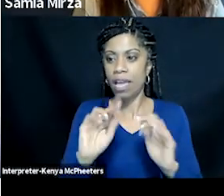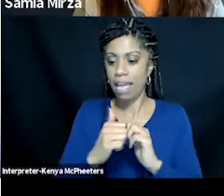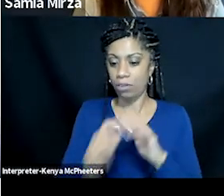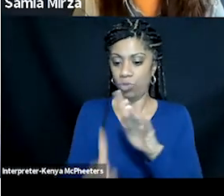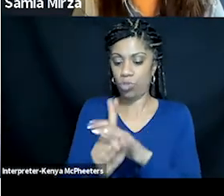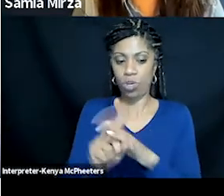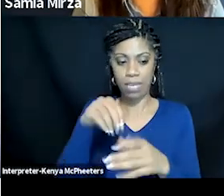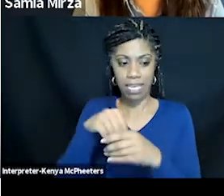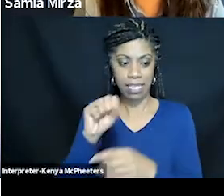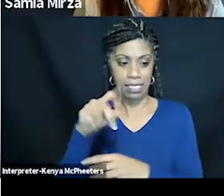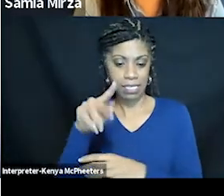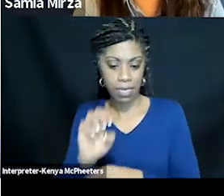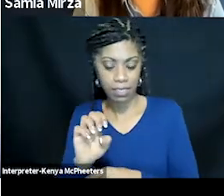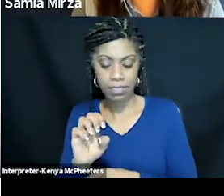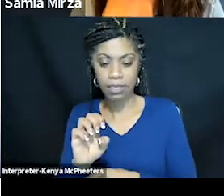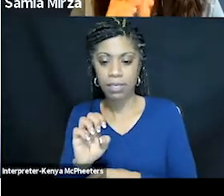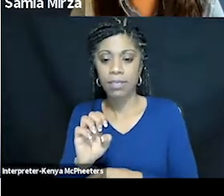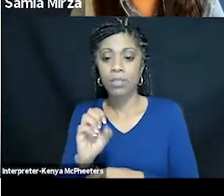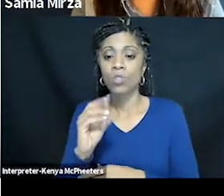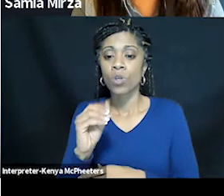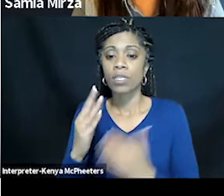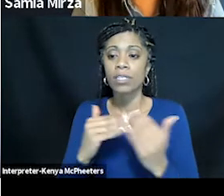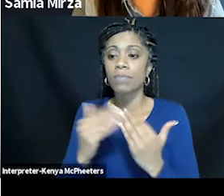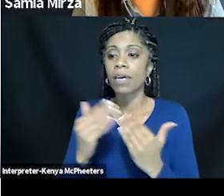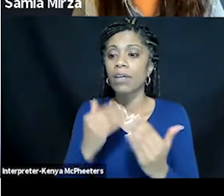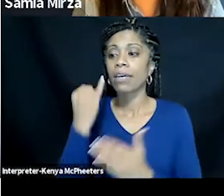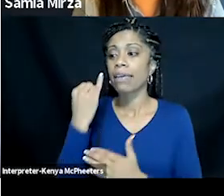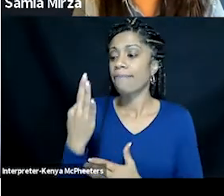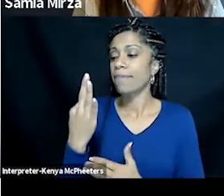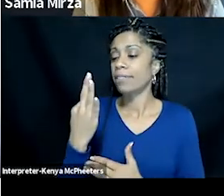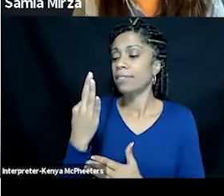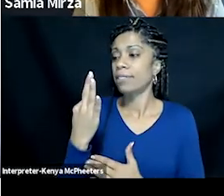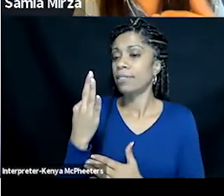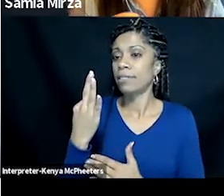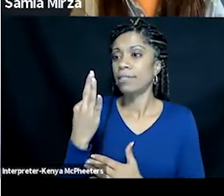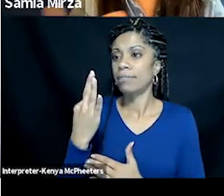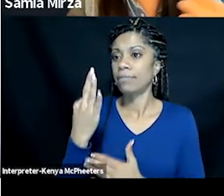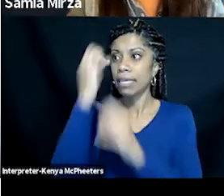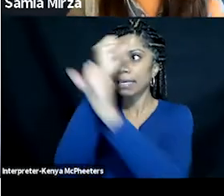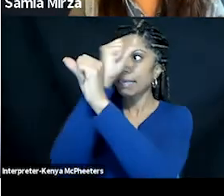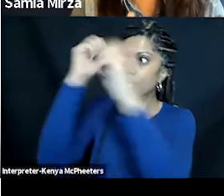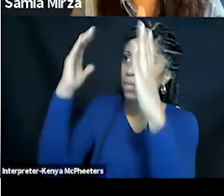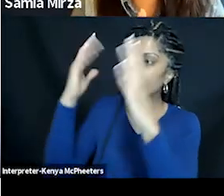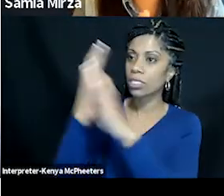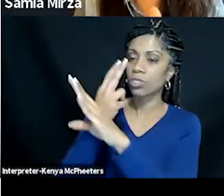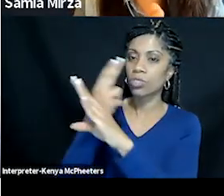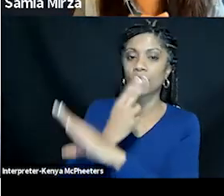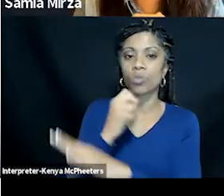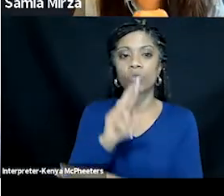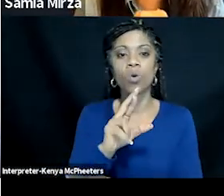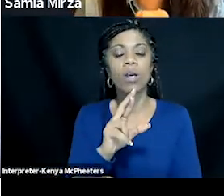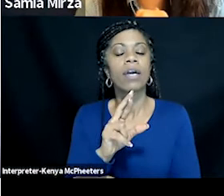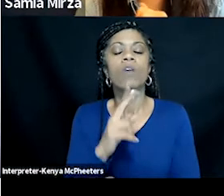whether it's the words you're using or the images you're using. These are all cues to folks on how they're supposed to also be modeling